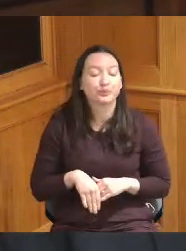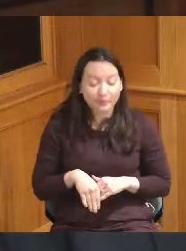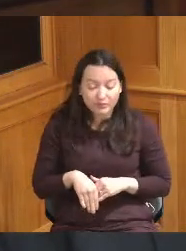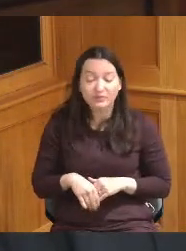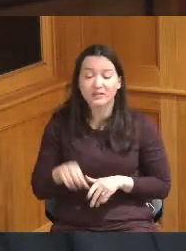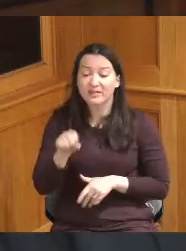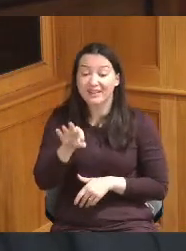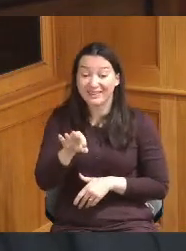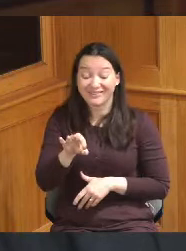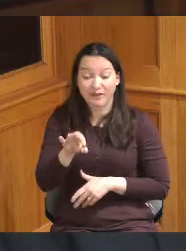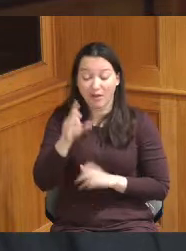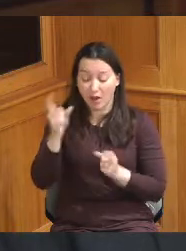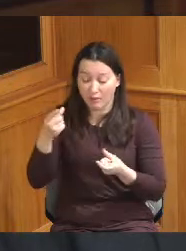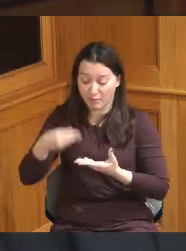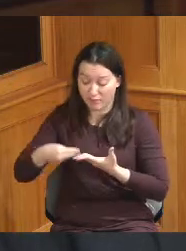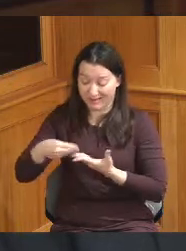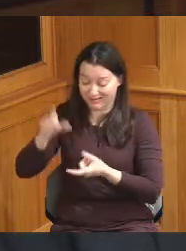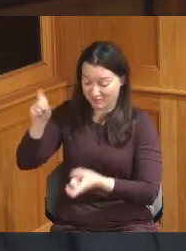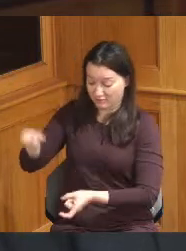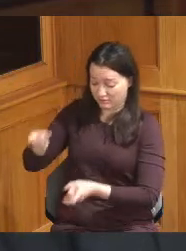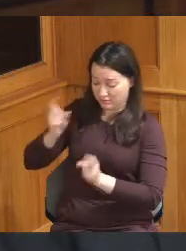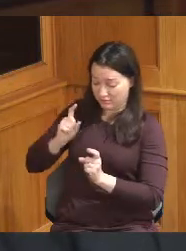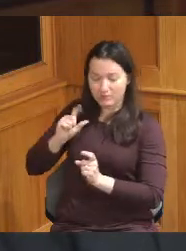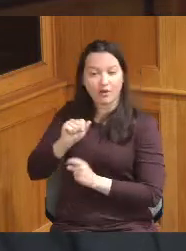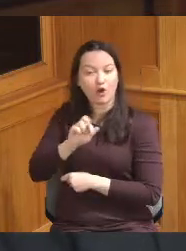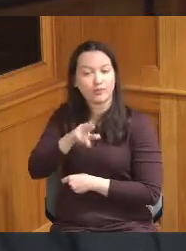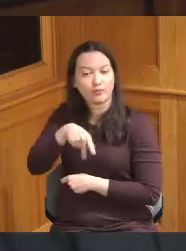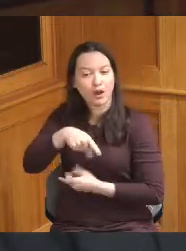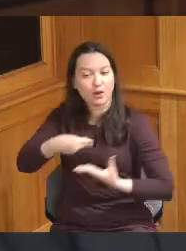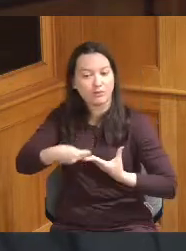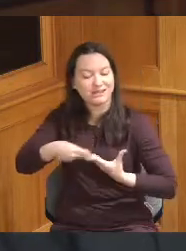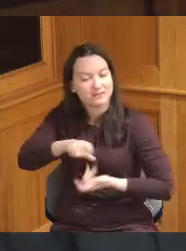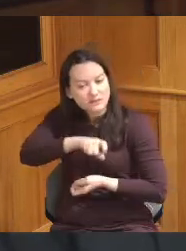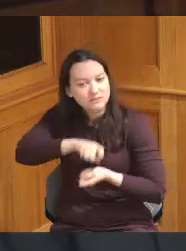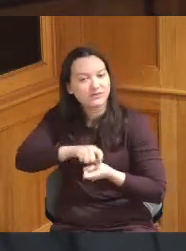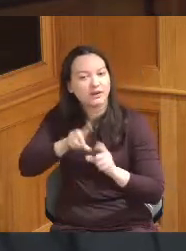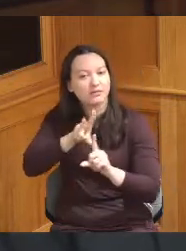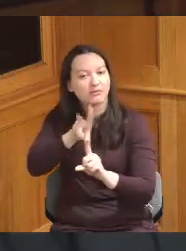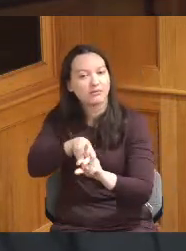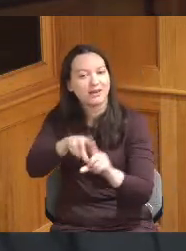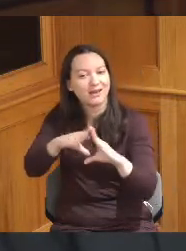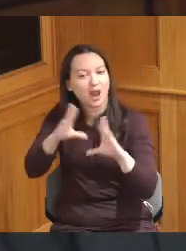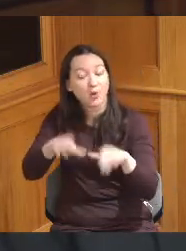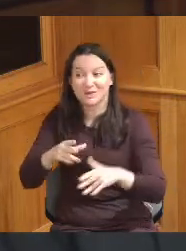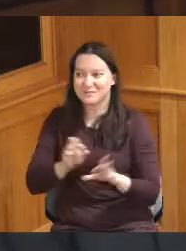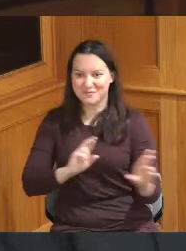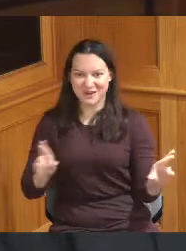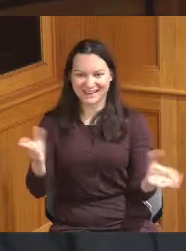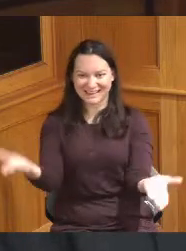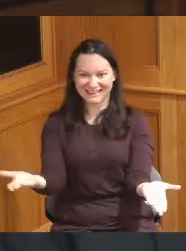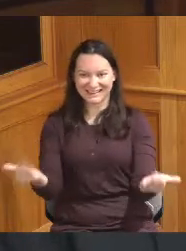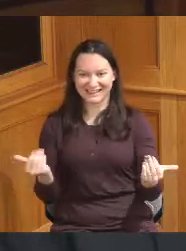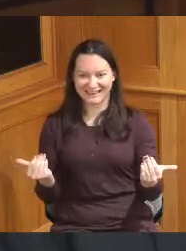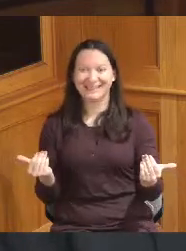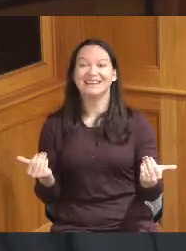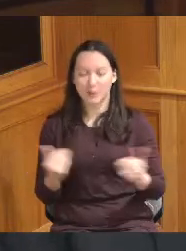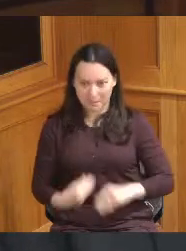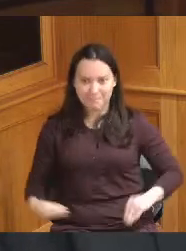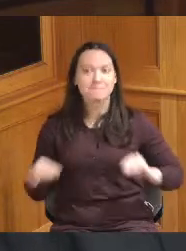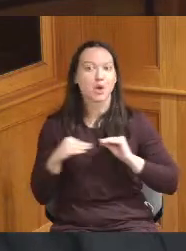if they were to allocate any ARPA dollars for housing, we stand at the ready to accept those dollars and perform